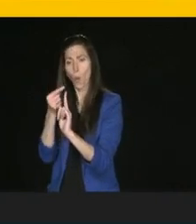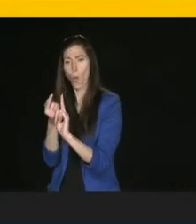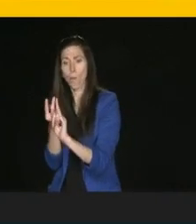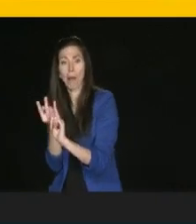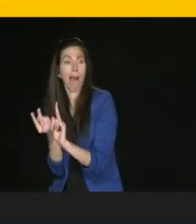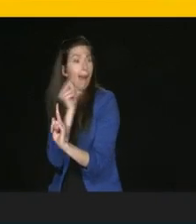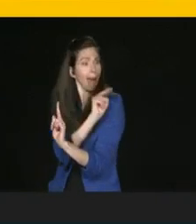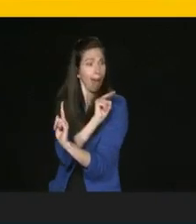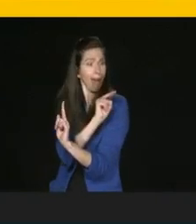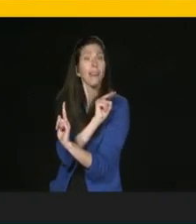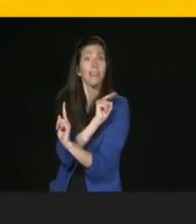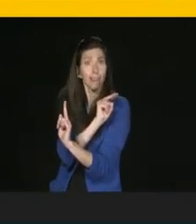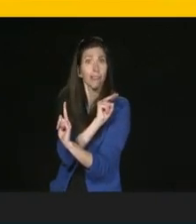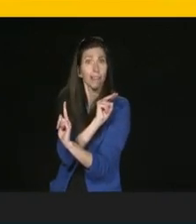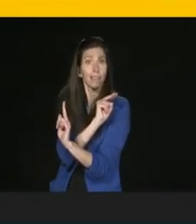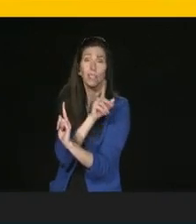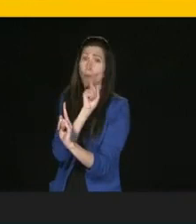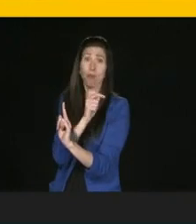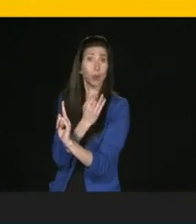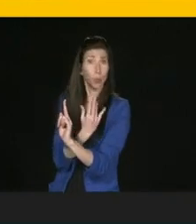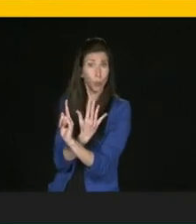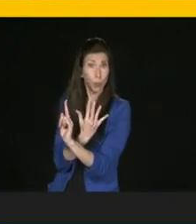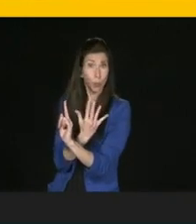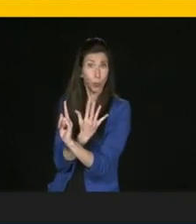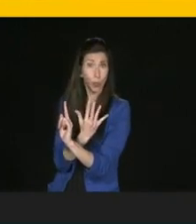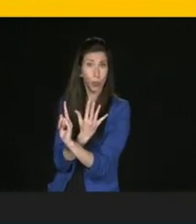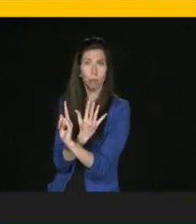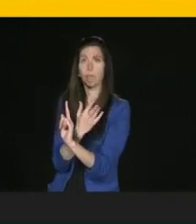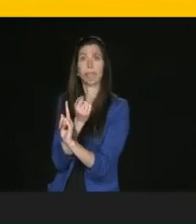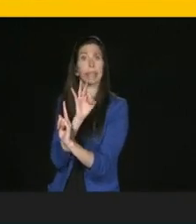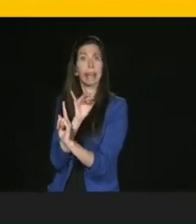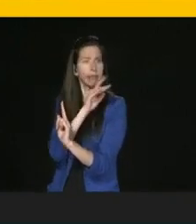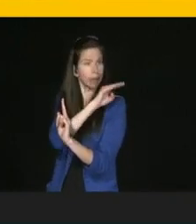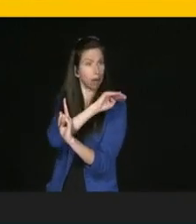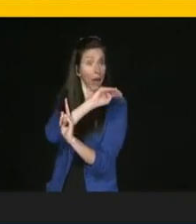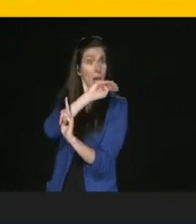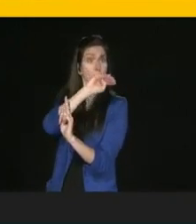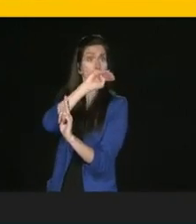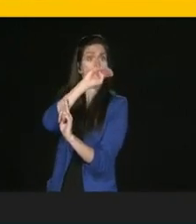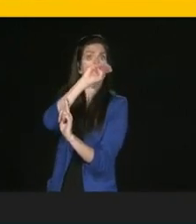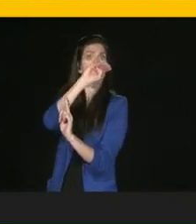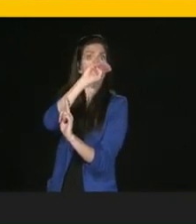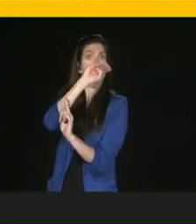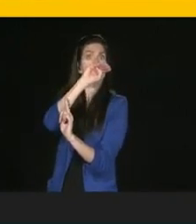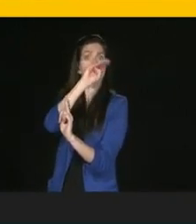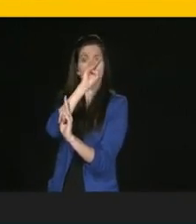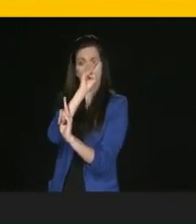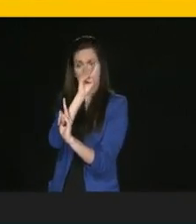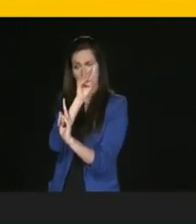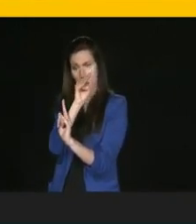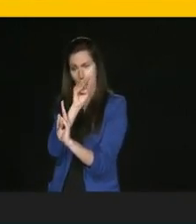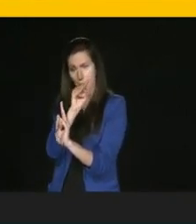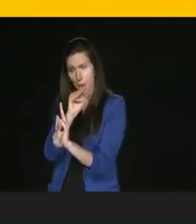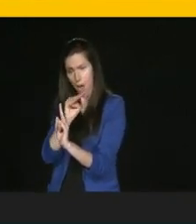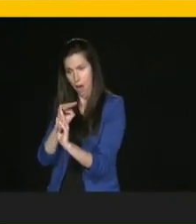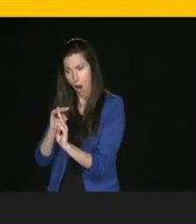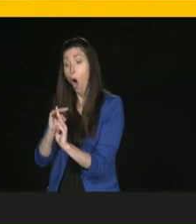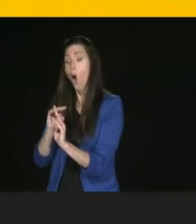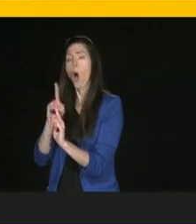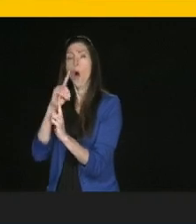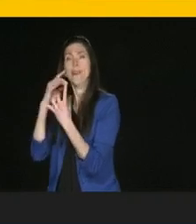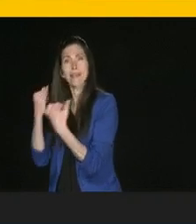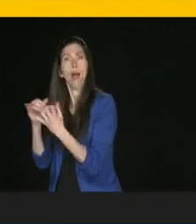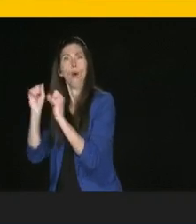we can look and say, and realize, in fact, that we have hit the peak and are on the declining part of the